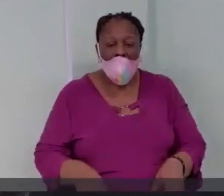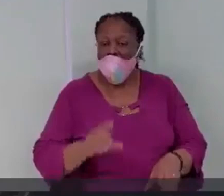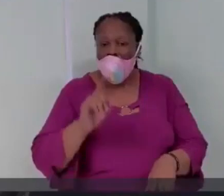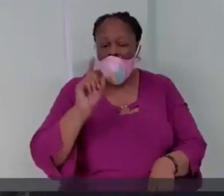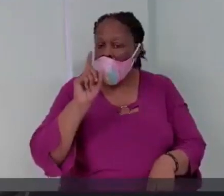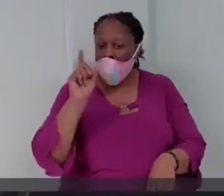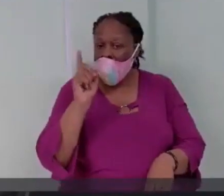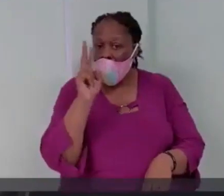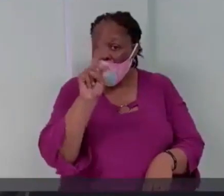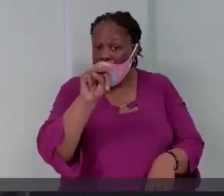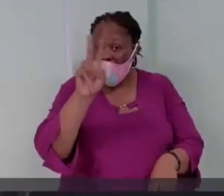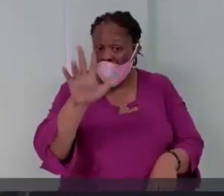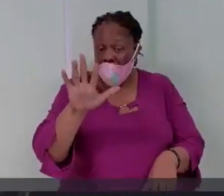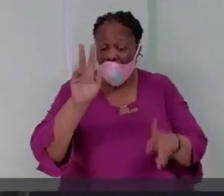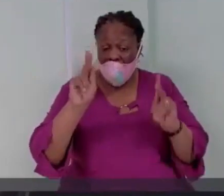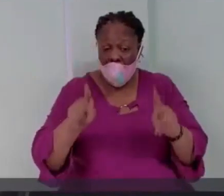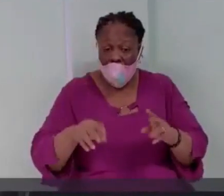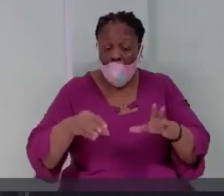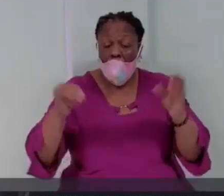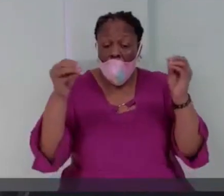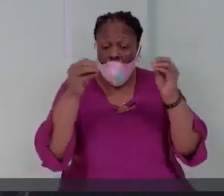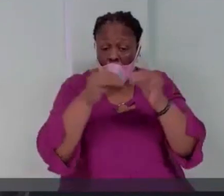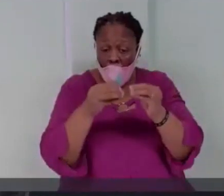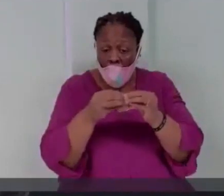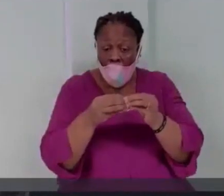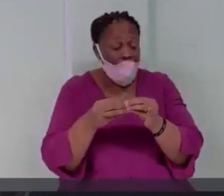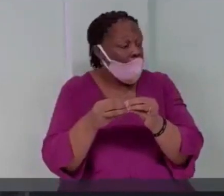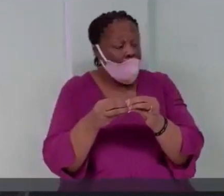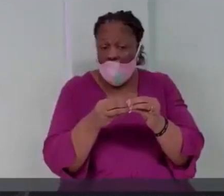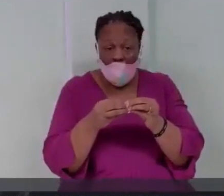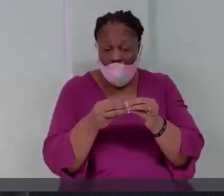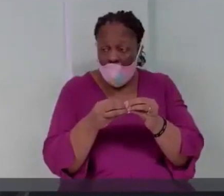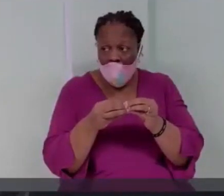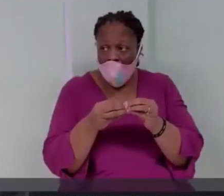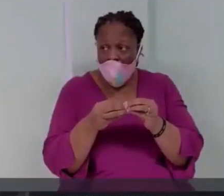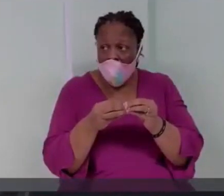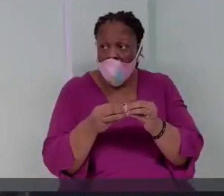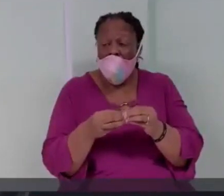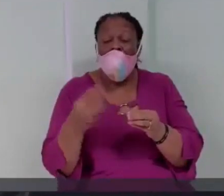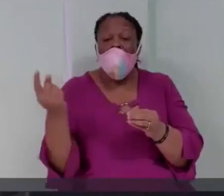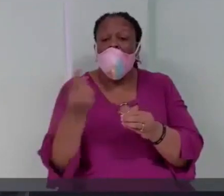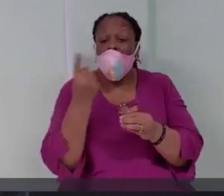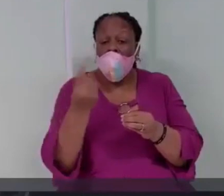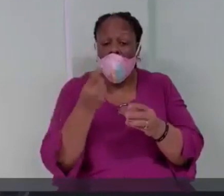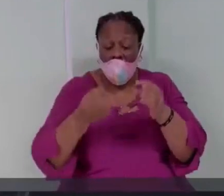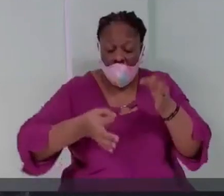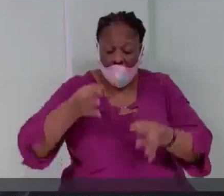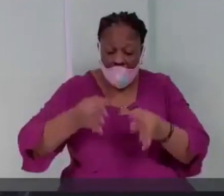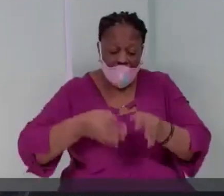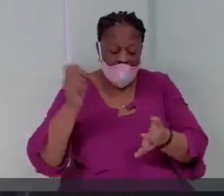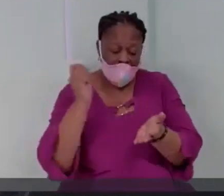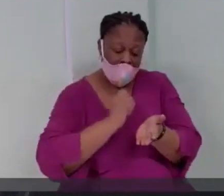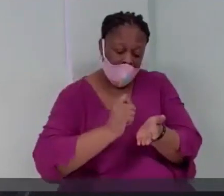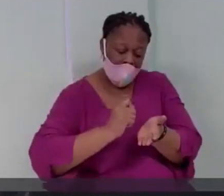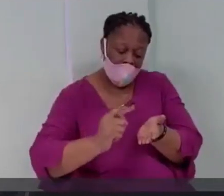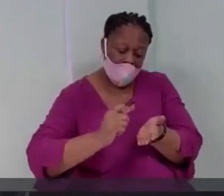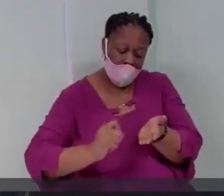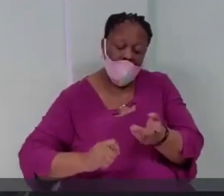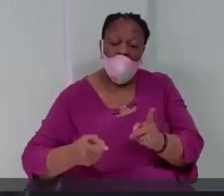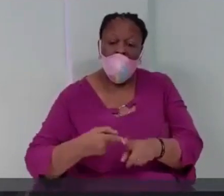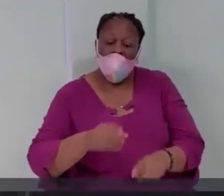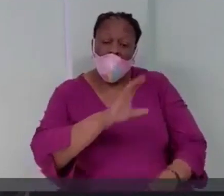public facility, or any other type of social event, except with the written permission of the Commissioner of Police